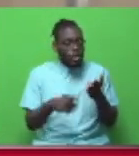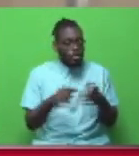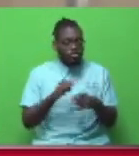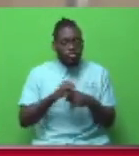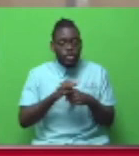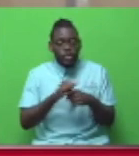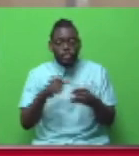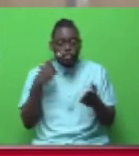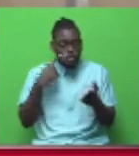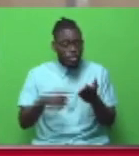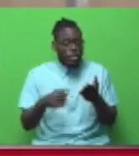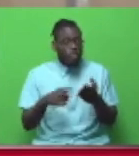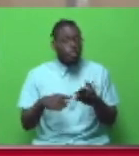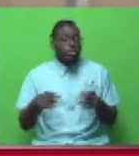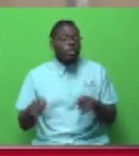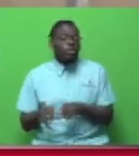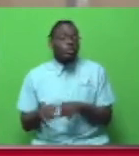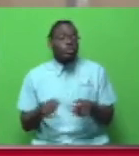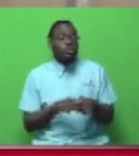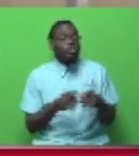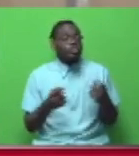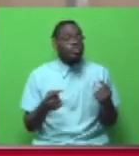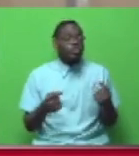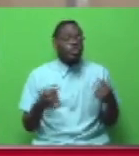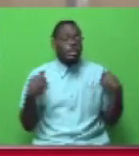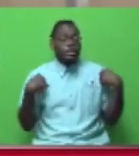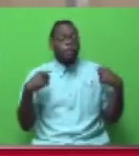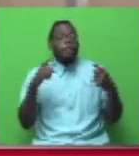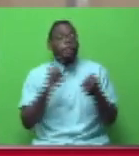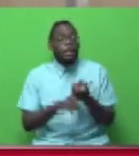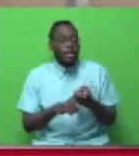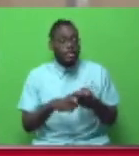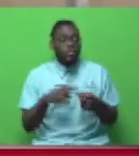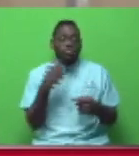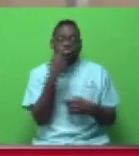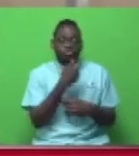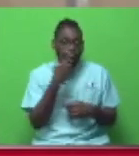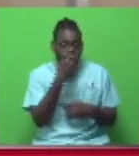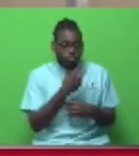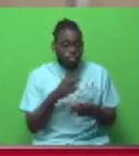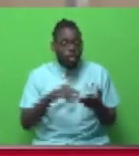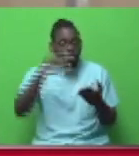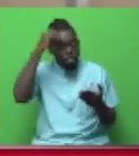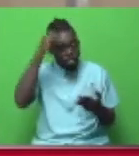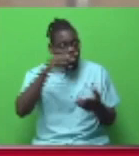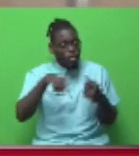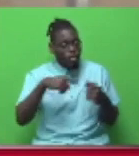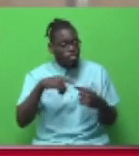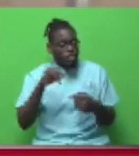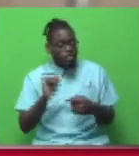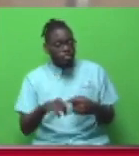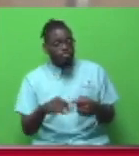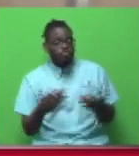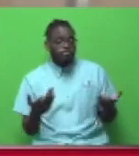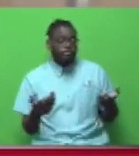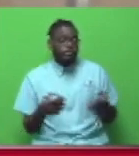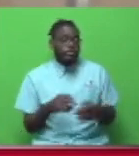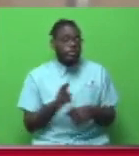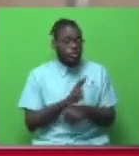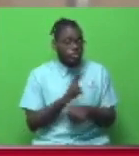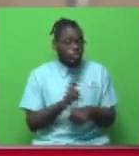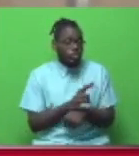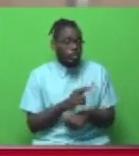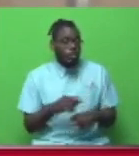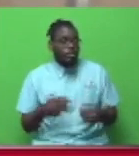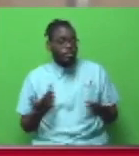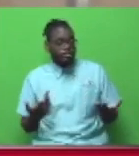foreign language, Spanish training, because of course there are certain matters, especially immigration and those kinds of matters related to